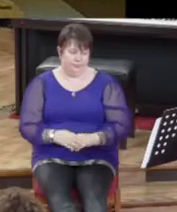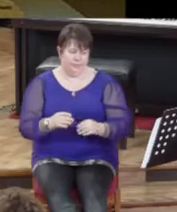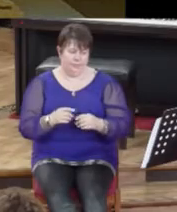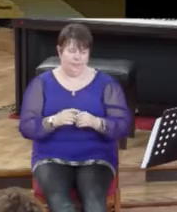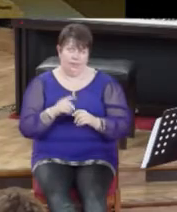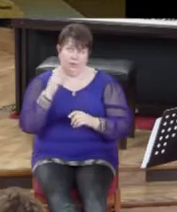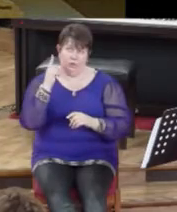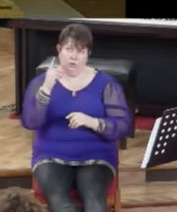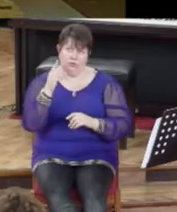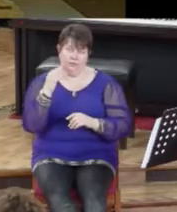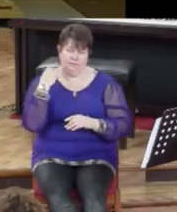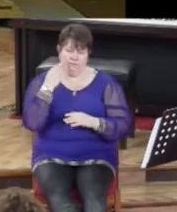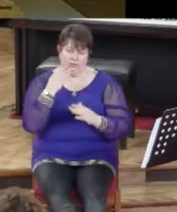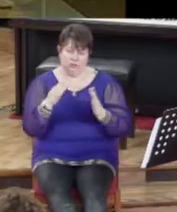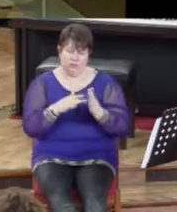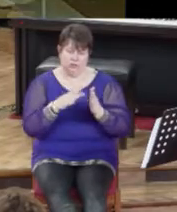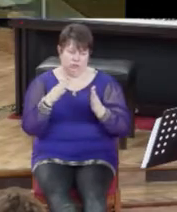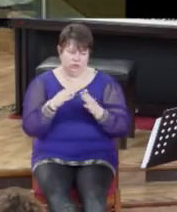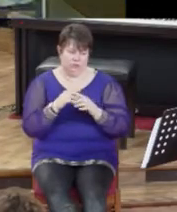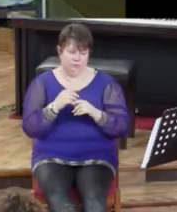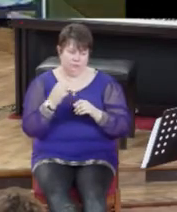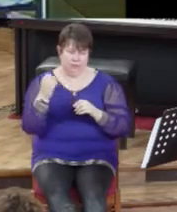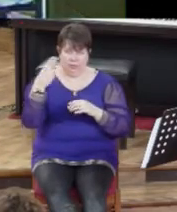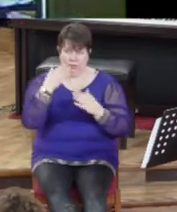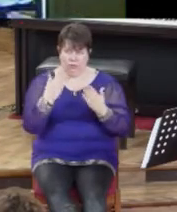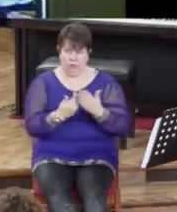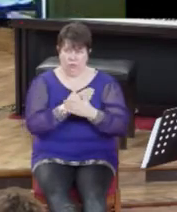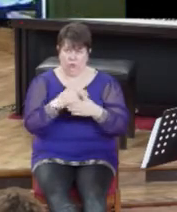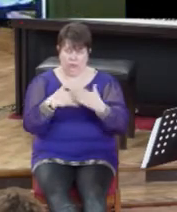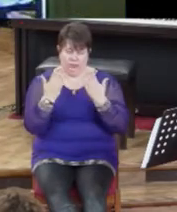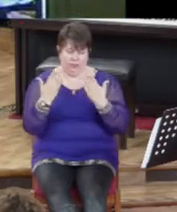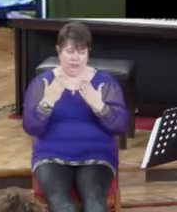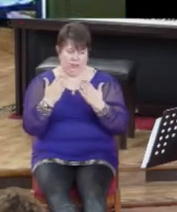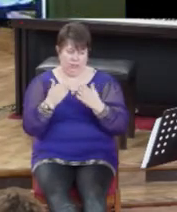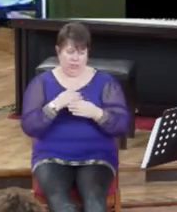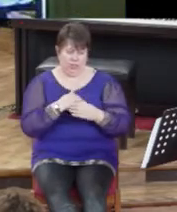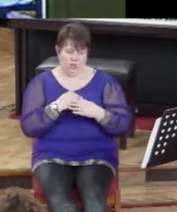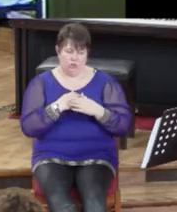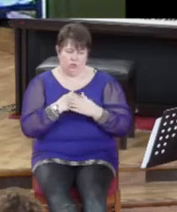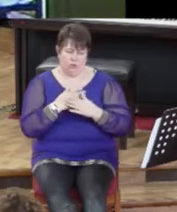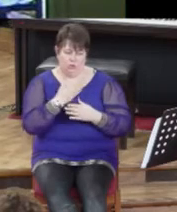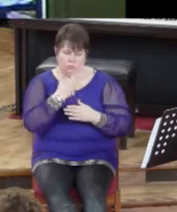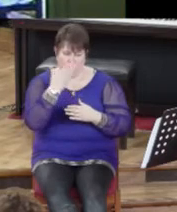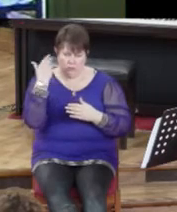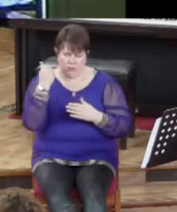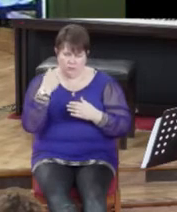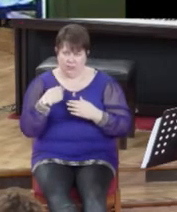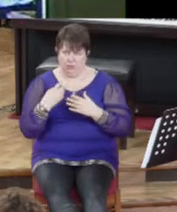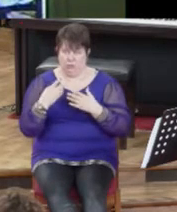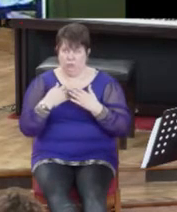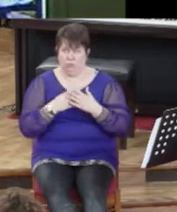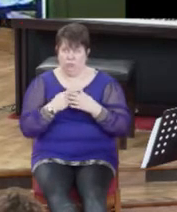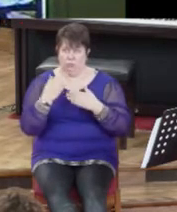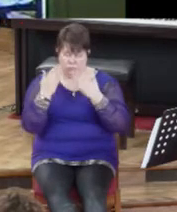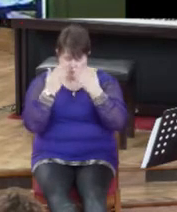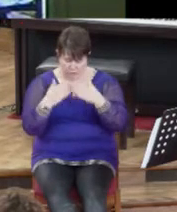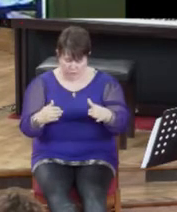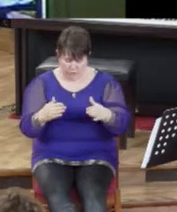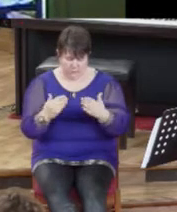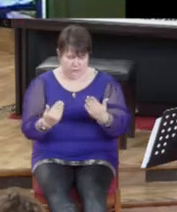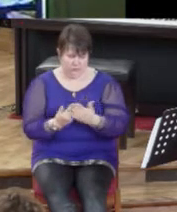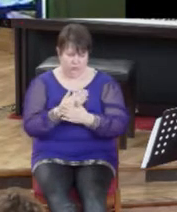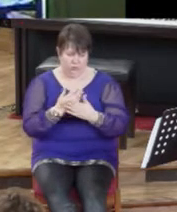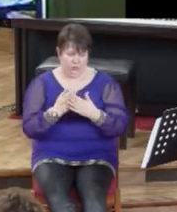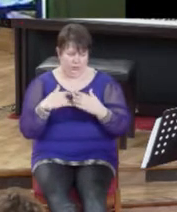Lord, with faces touched by the light of a new day, and hearts warmed by our worship and the message of new